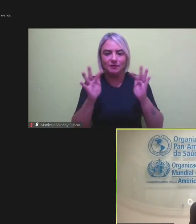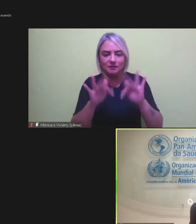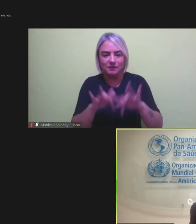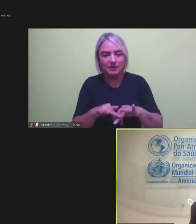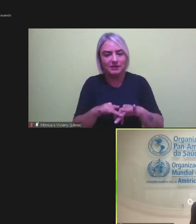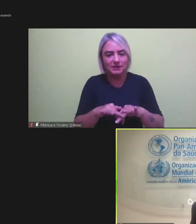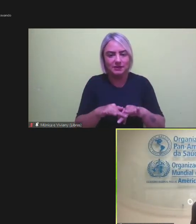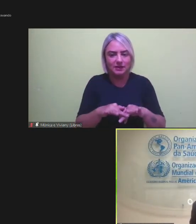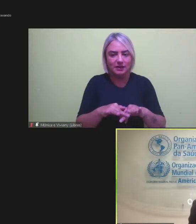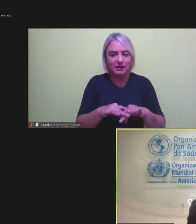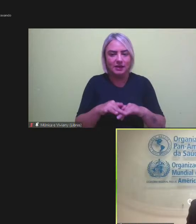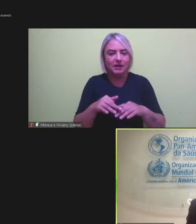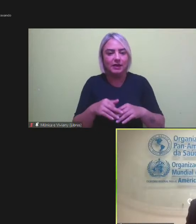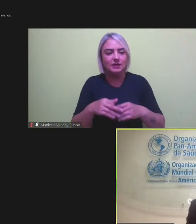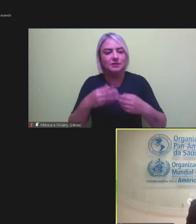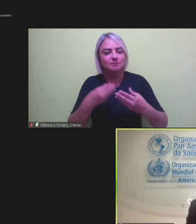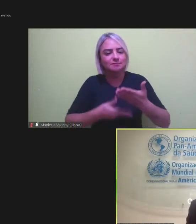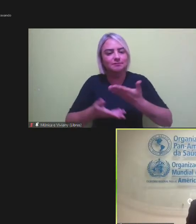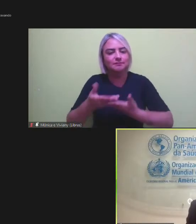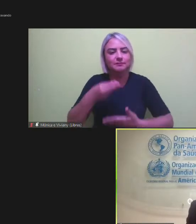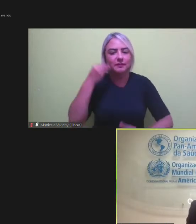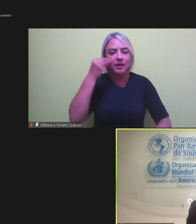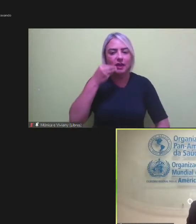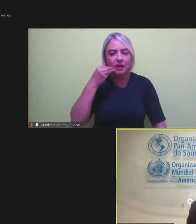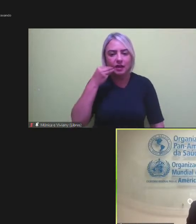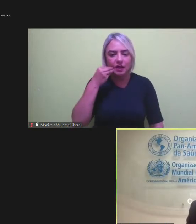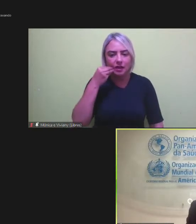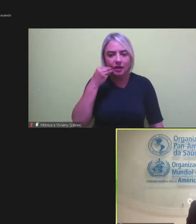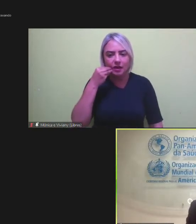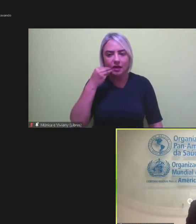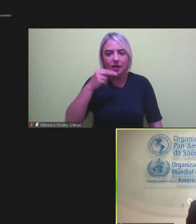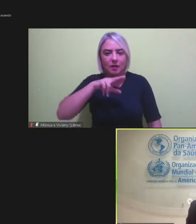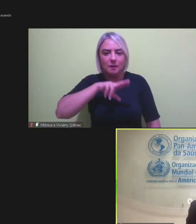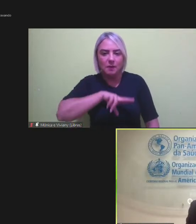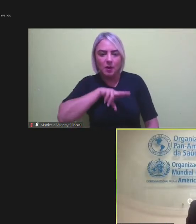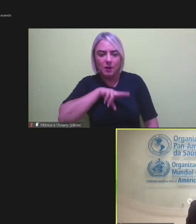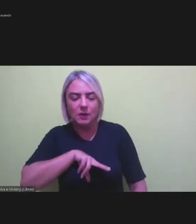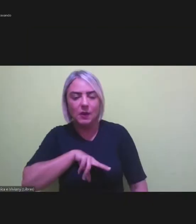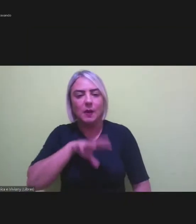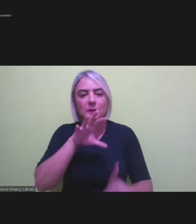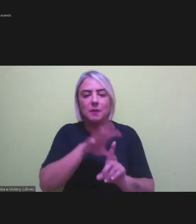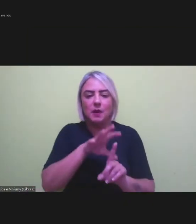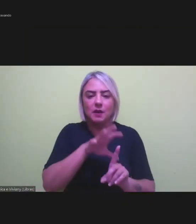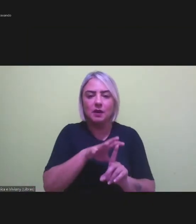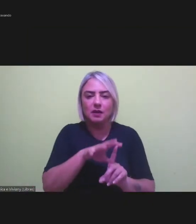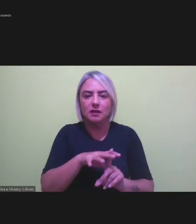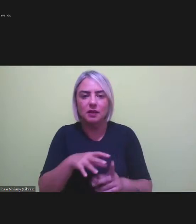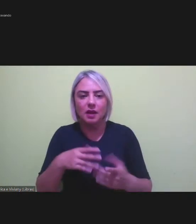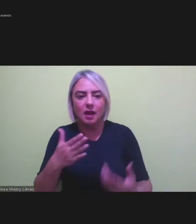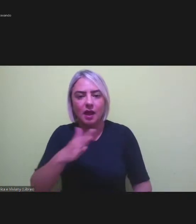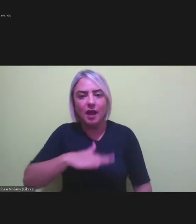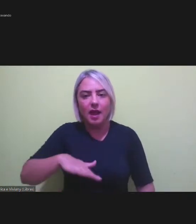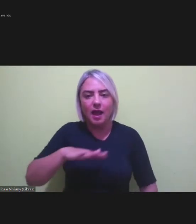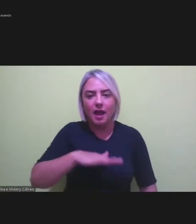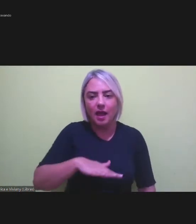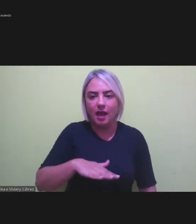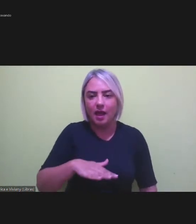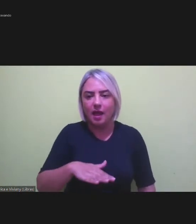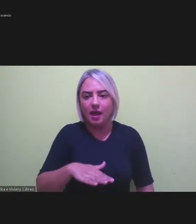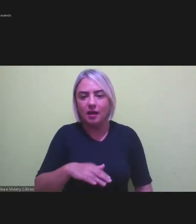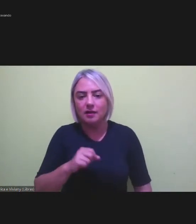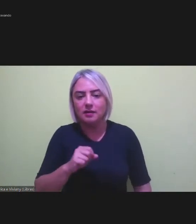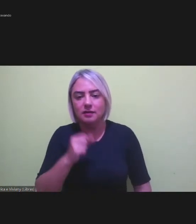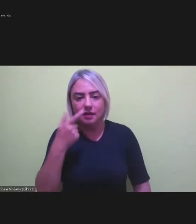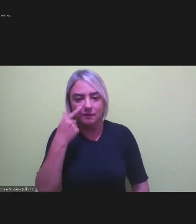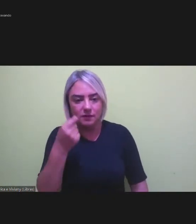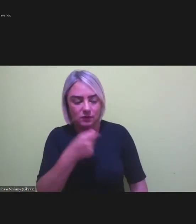to finalize this moment of presentation, the experience will come from Portugal, and we will approach primary